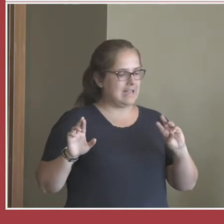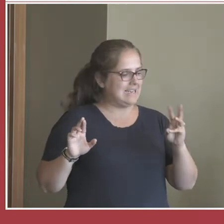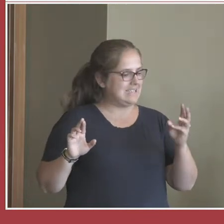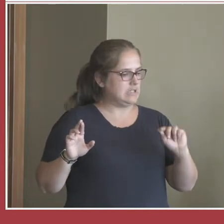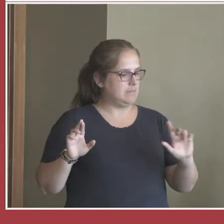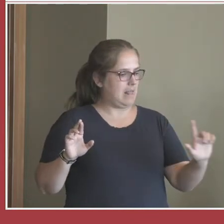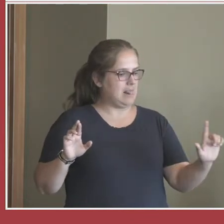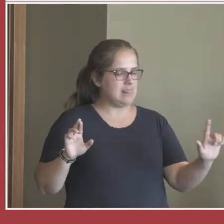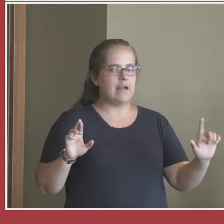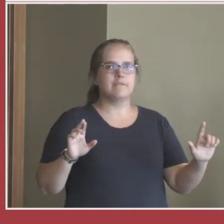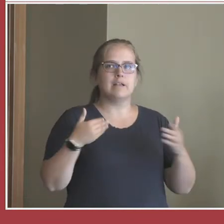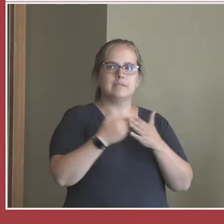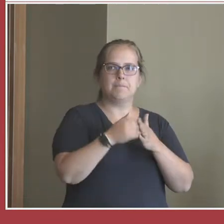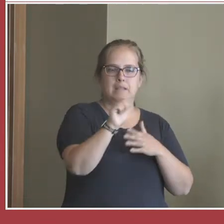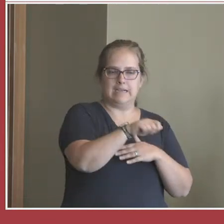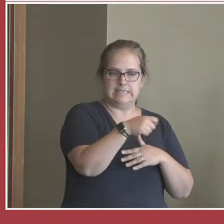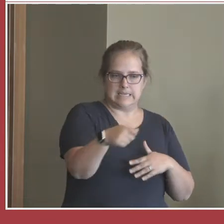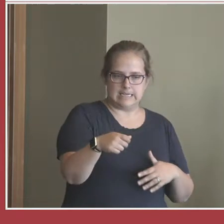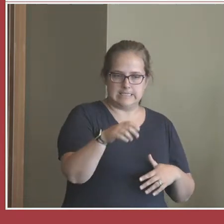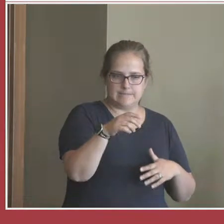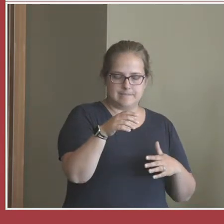on the left over there by that tennis courts.